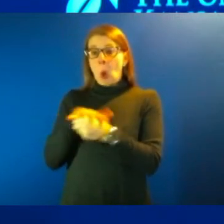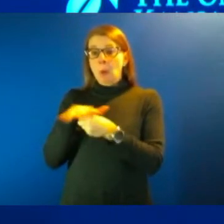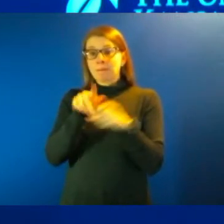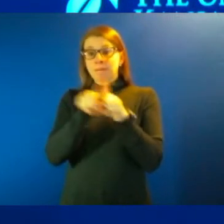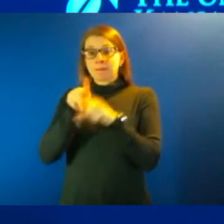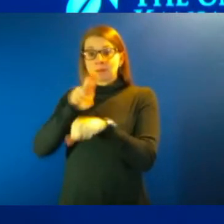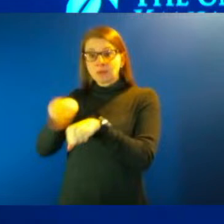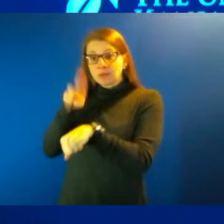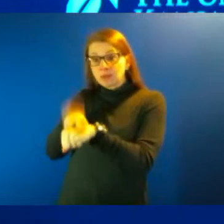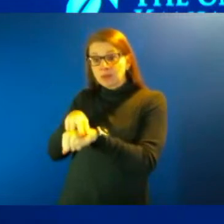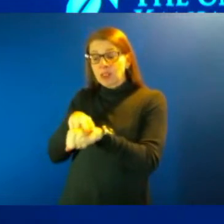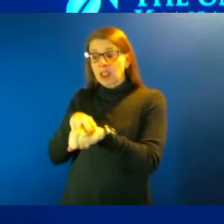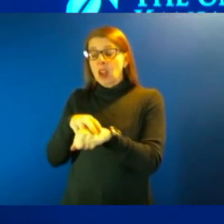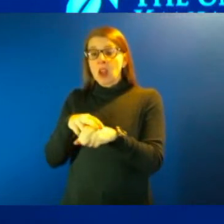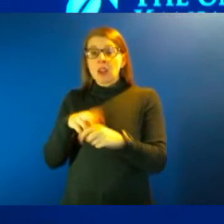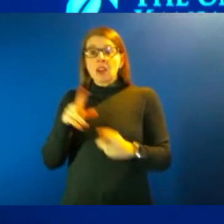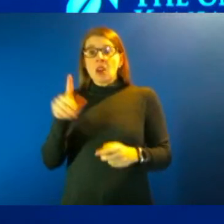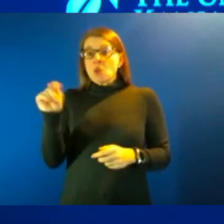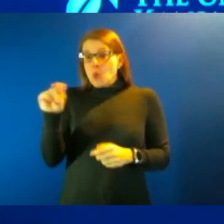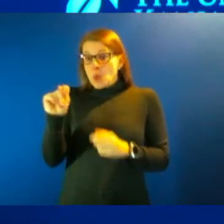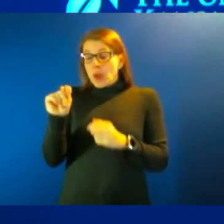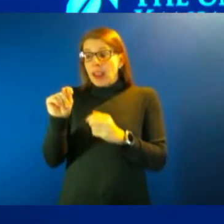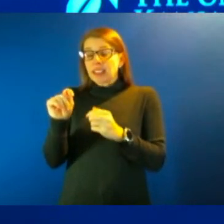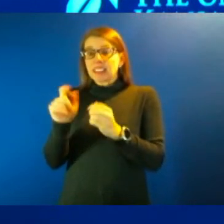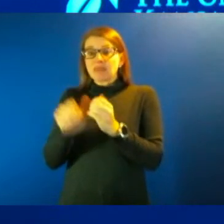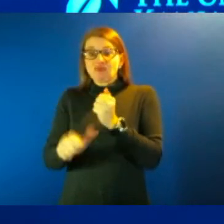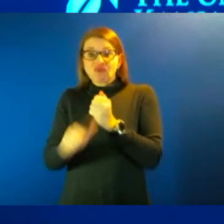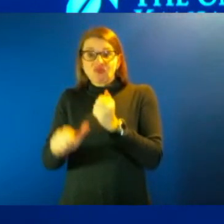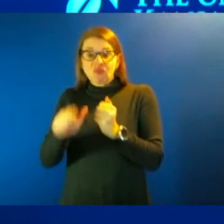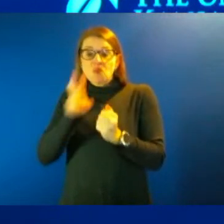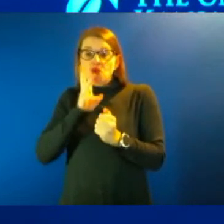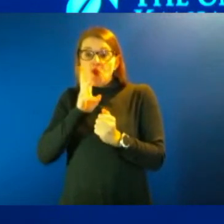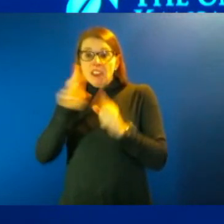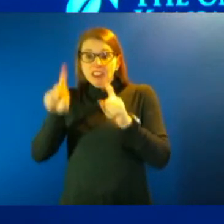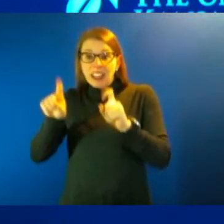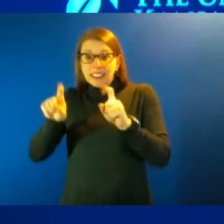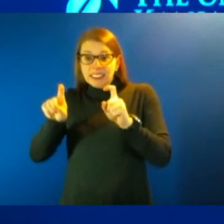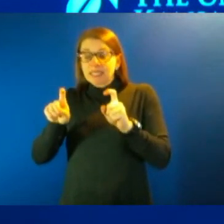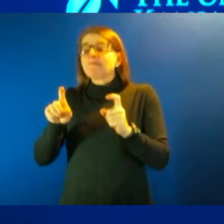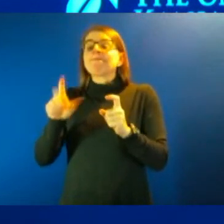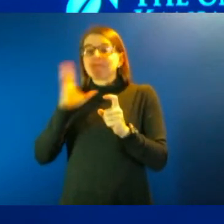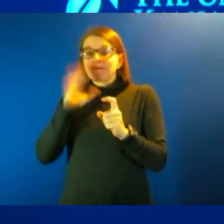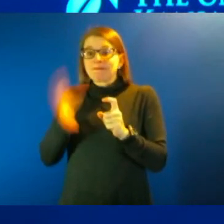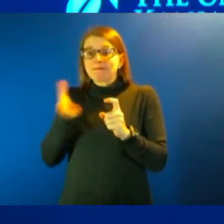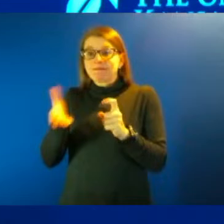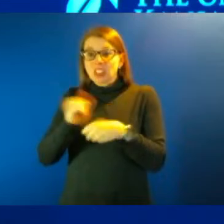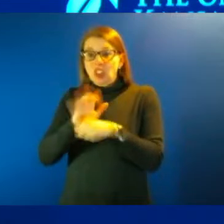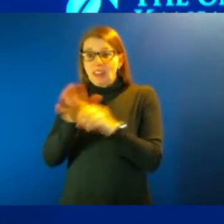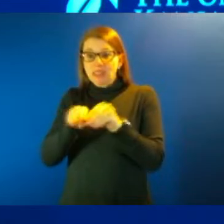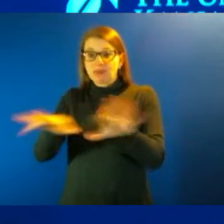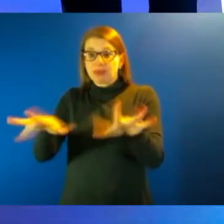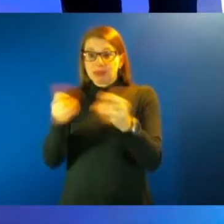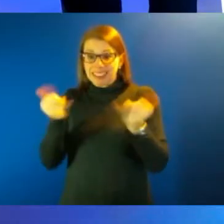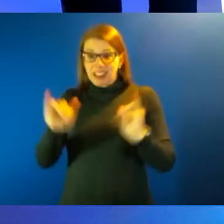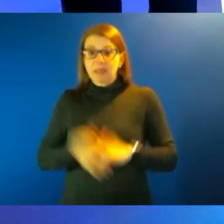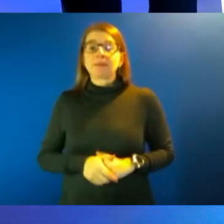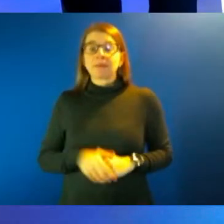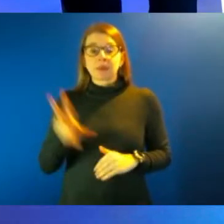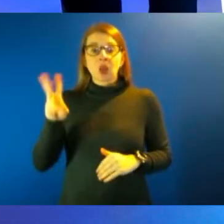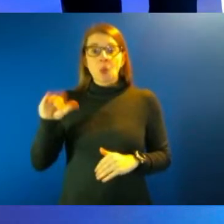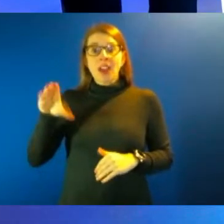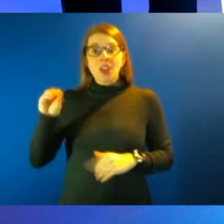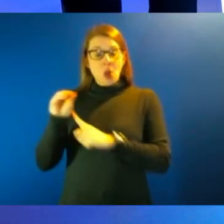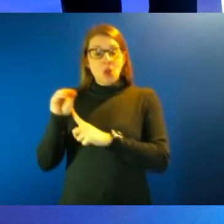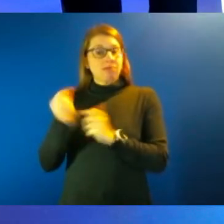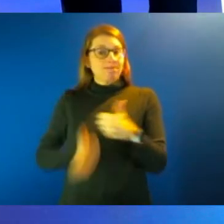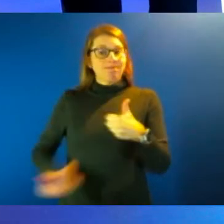wastewater testing. We know it in all our statistics. The next surge is at our doorstep, so I'm glad Wyandotte did that. Yeah, Wyandotte leading the way. We love that. Well